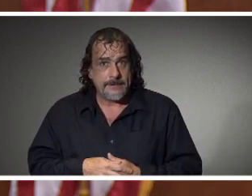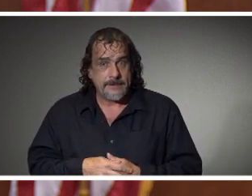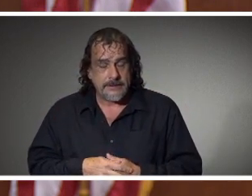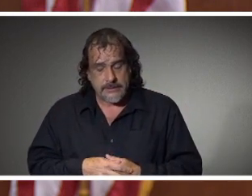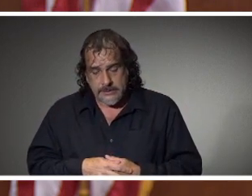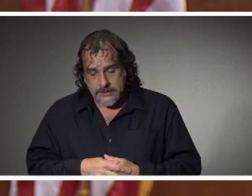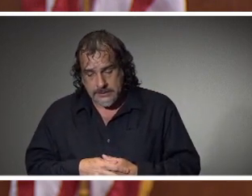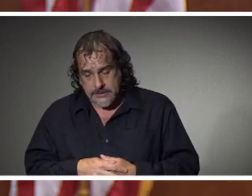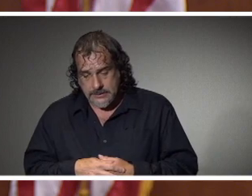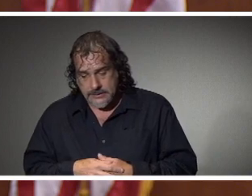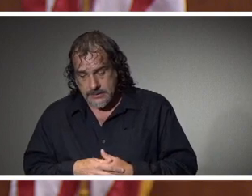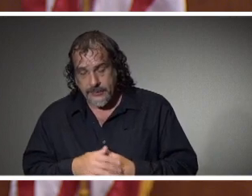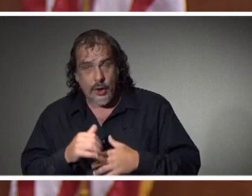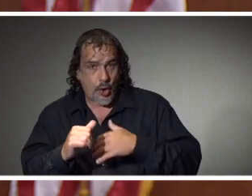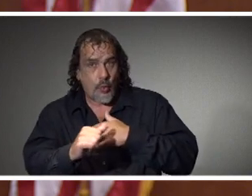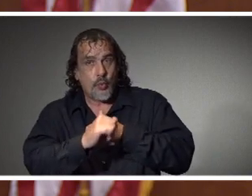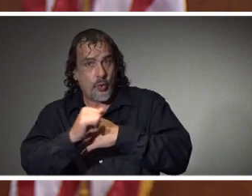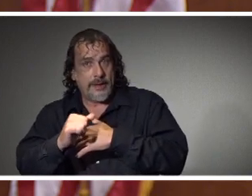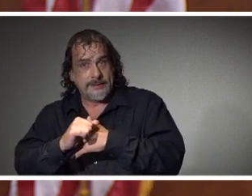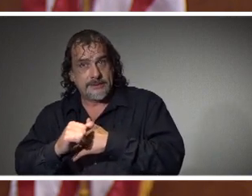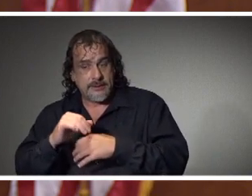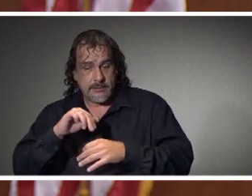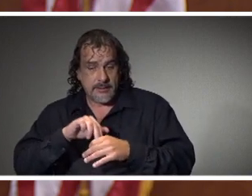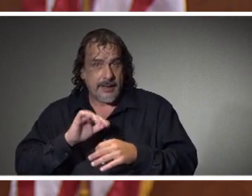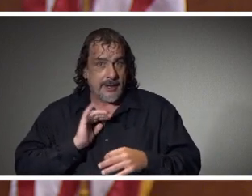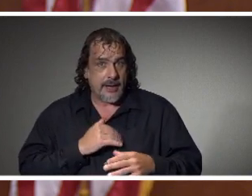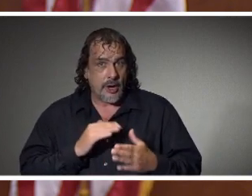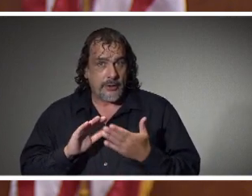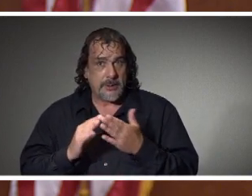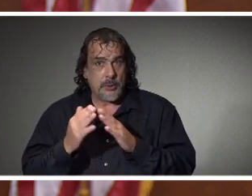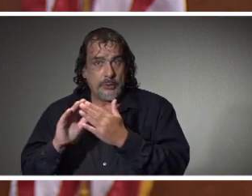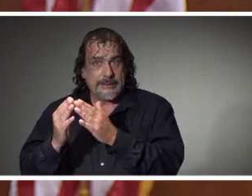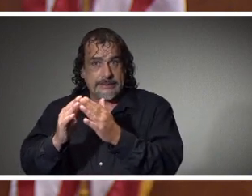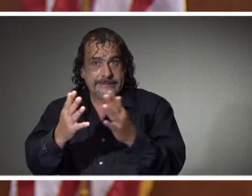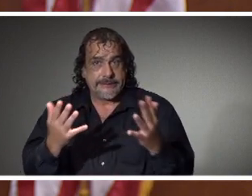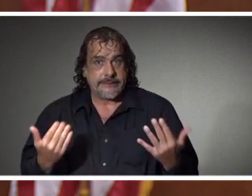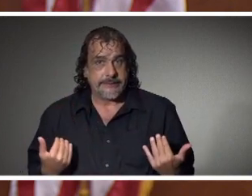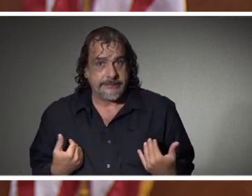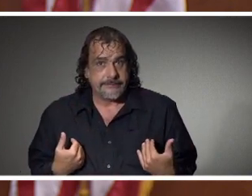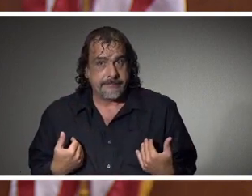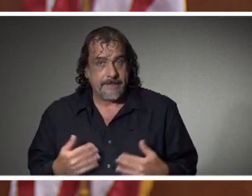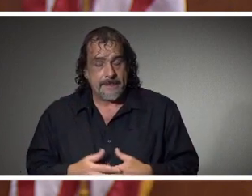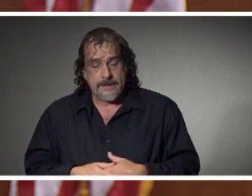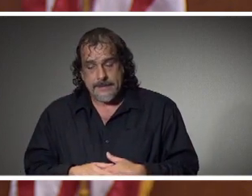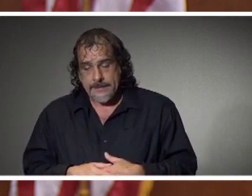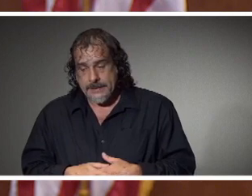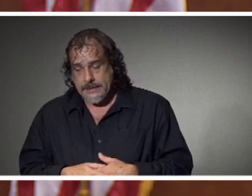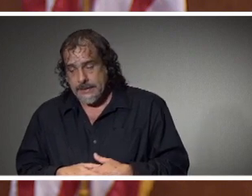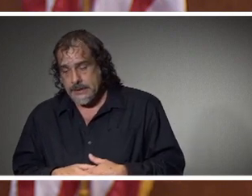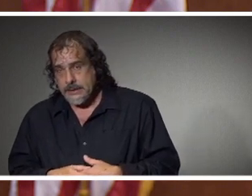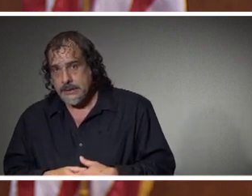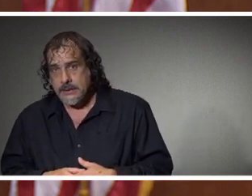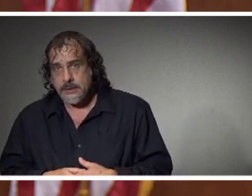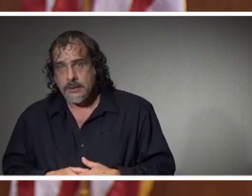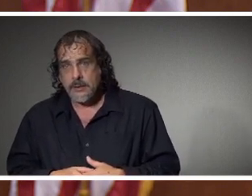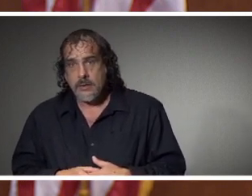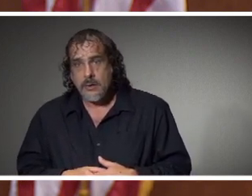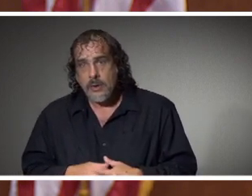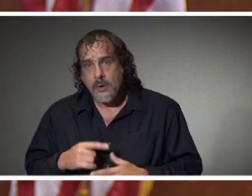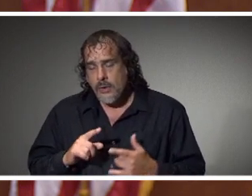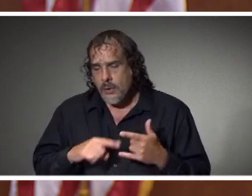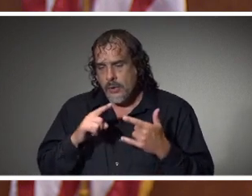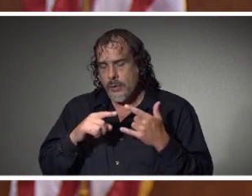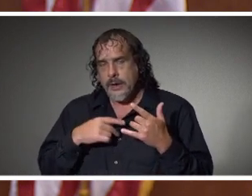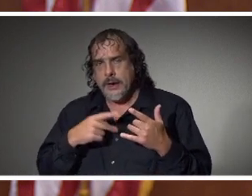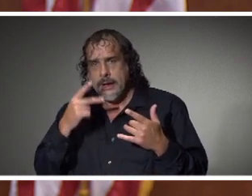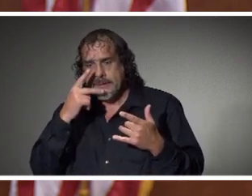are a risk in our communities throughout Mississippi. When I look at, the mere fact that